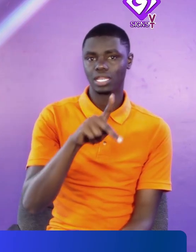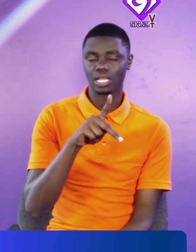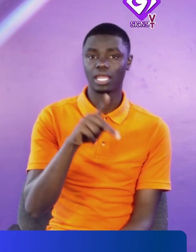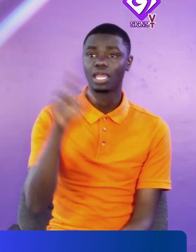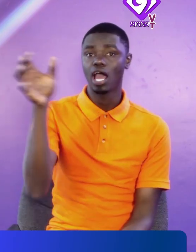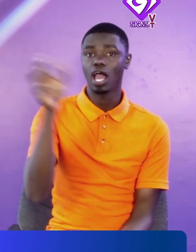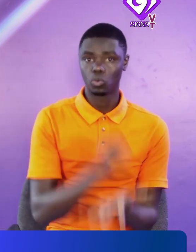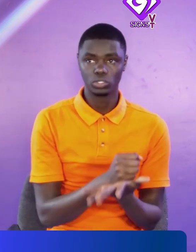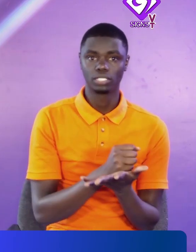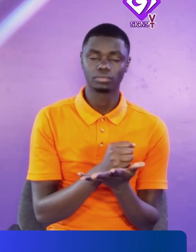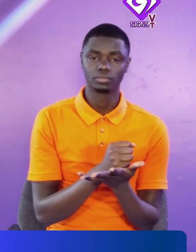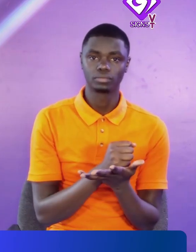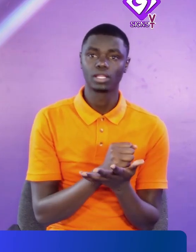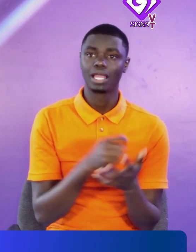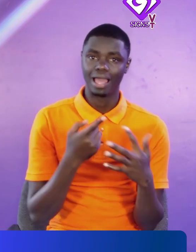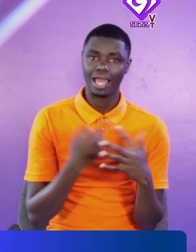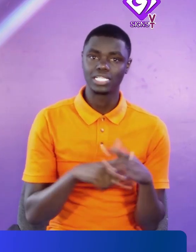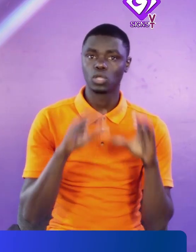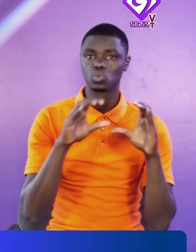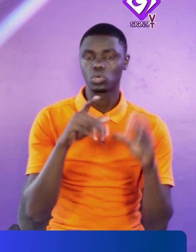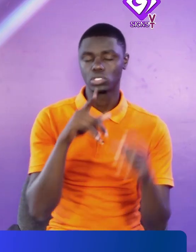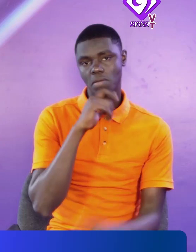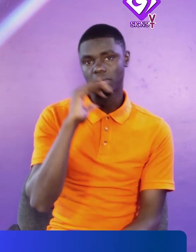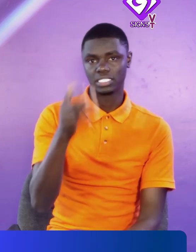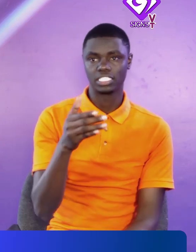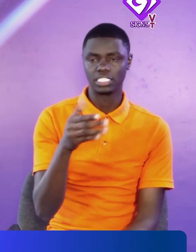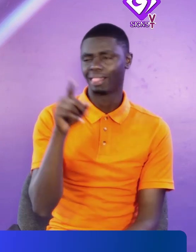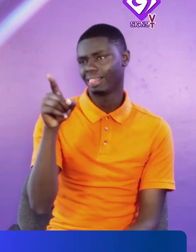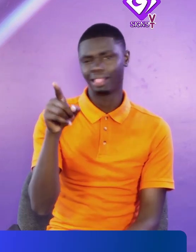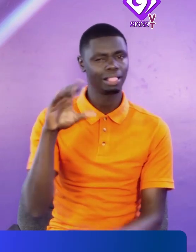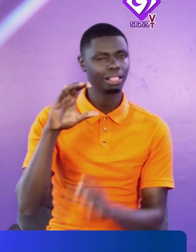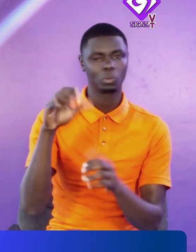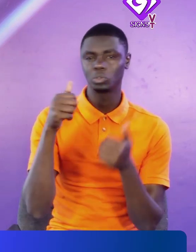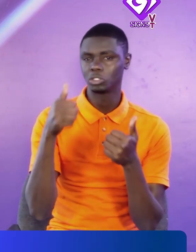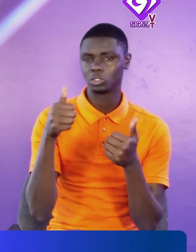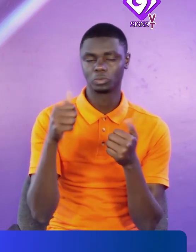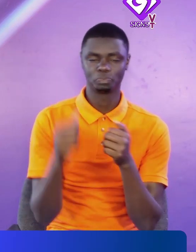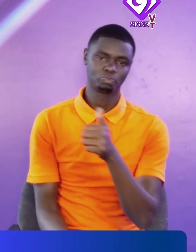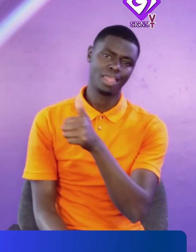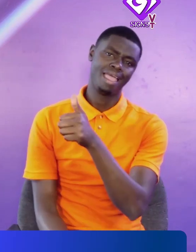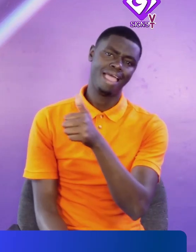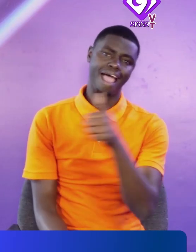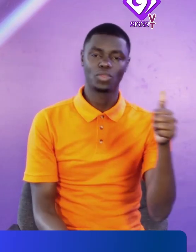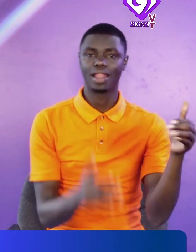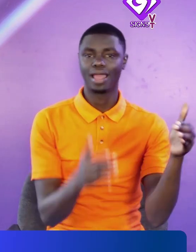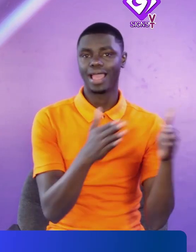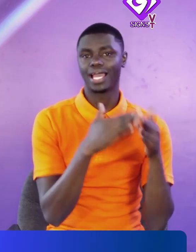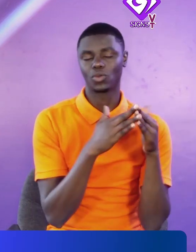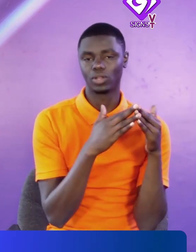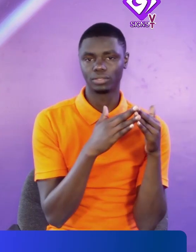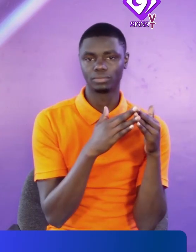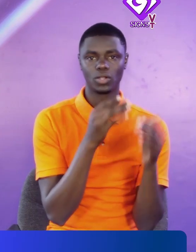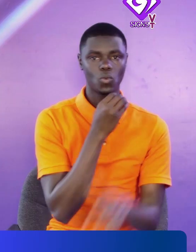England aanze kucoach Man City. Juu huyu ni coach. Game nyingine Arsenal walikuwa Emirates kucheza